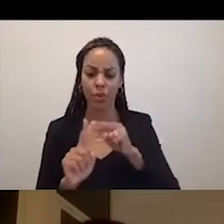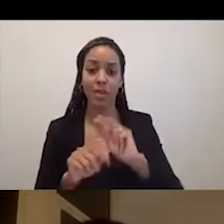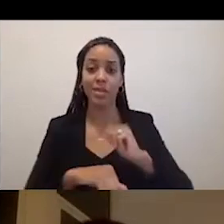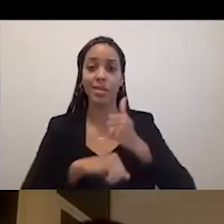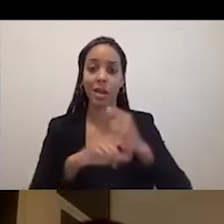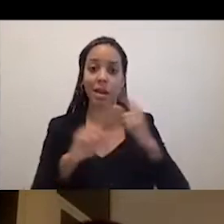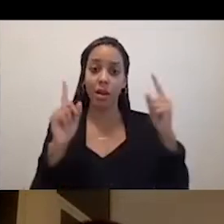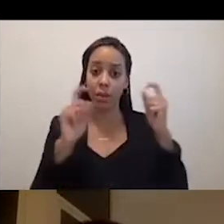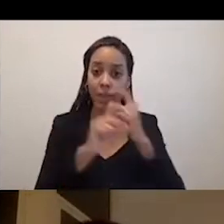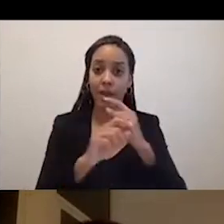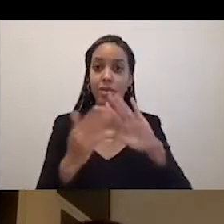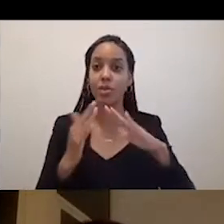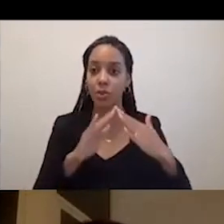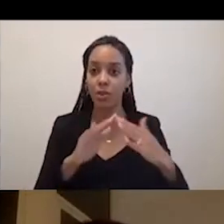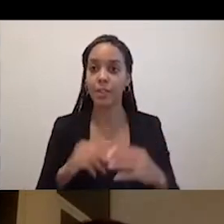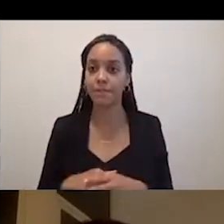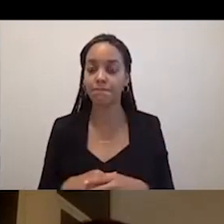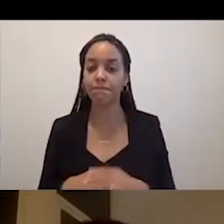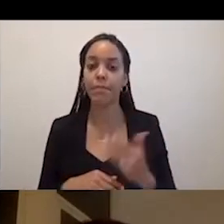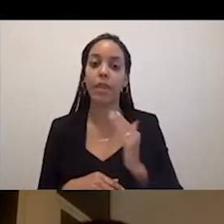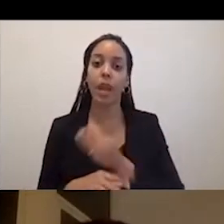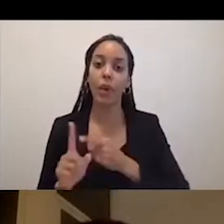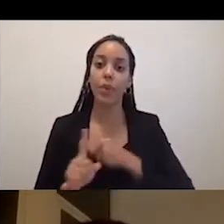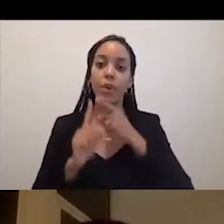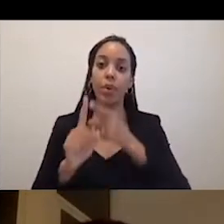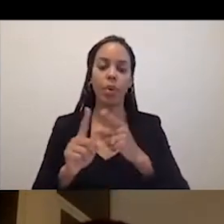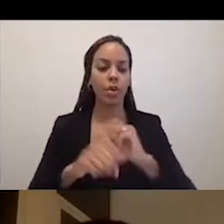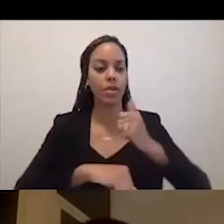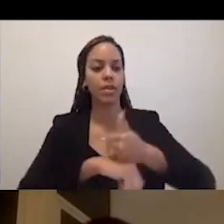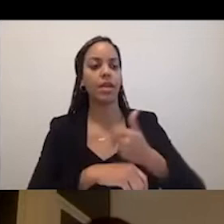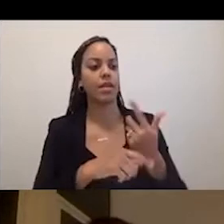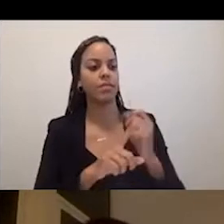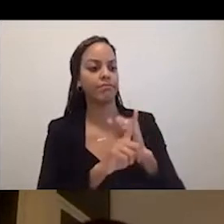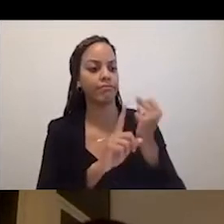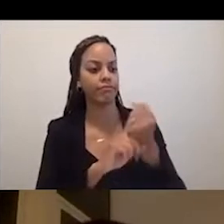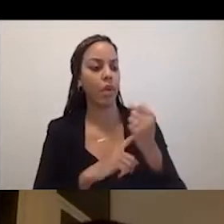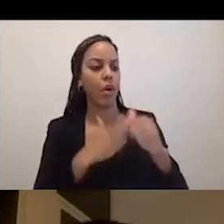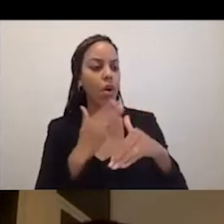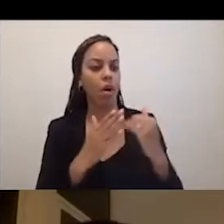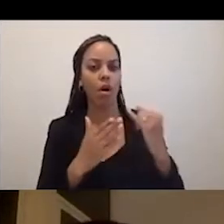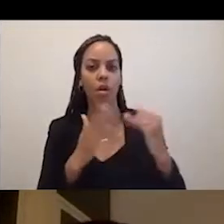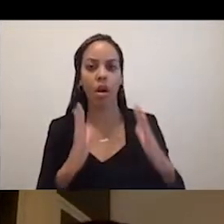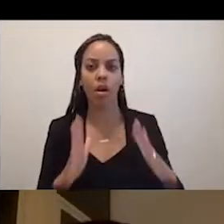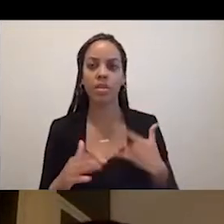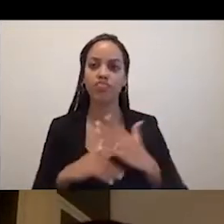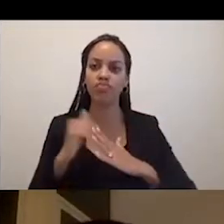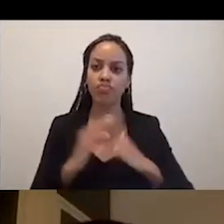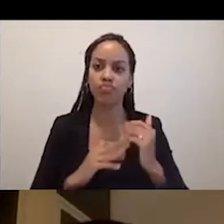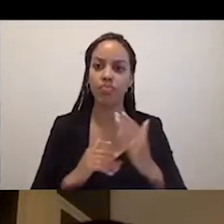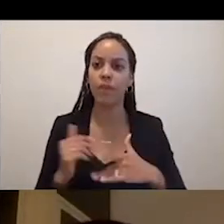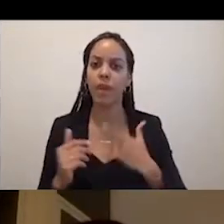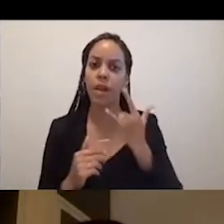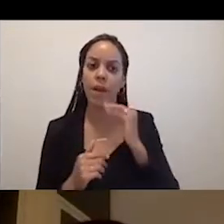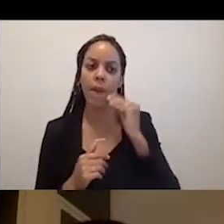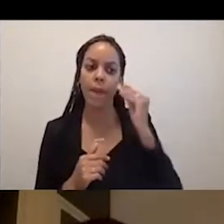community. We strive to create the conditions in which all artists feel at home and comfortable to be themselves and to open up and deepen their practices